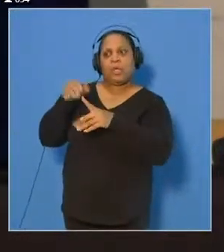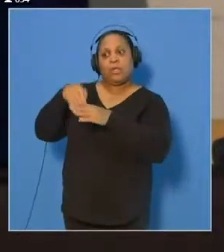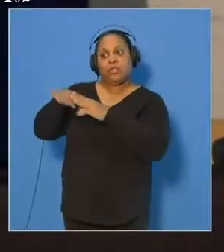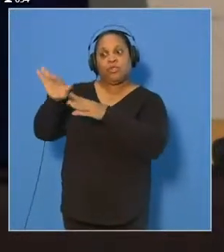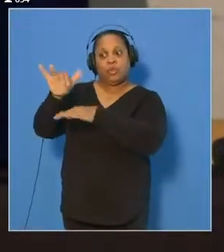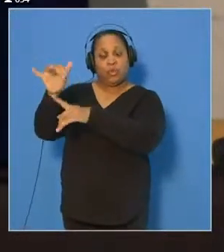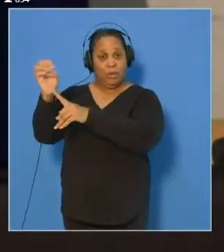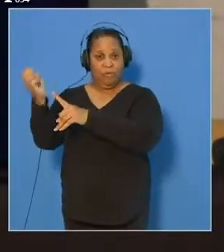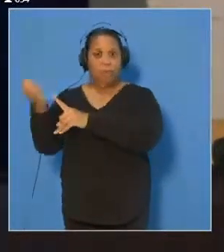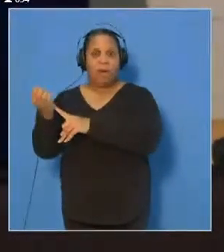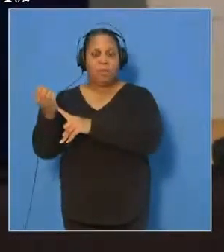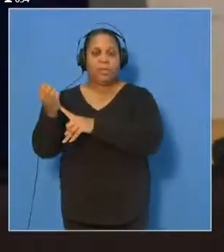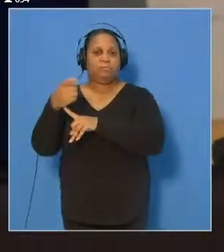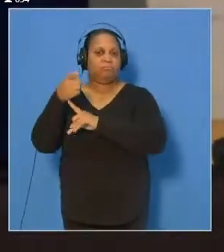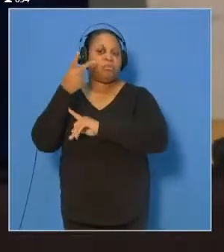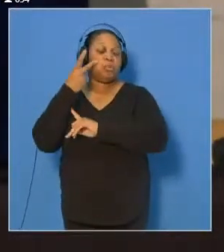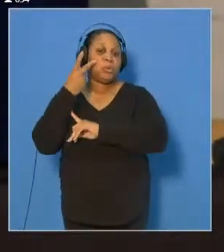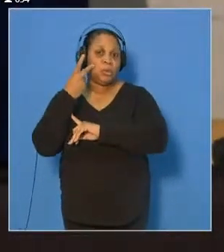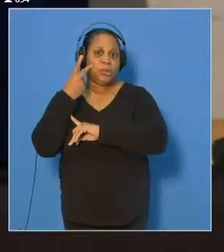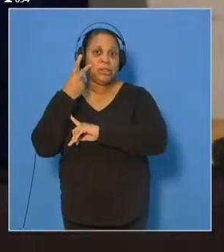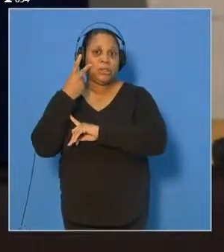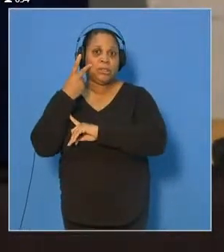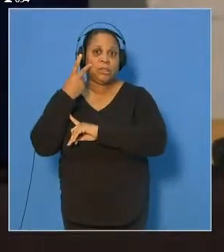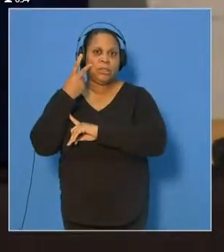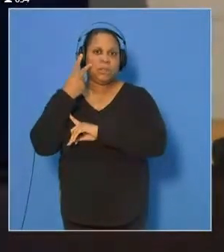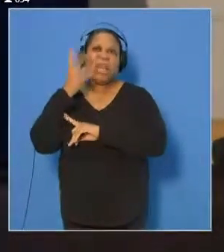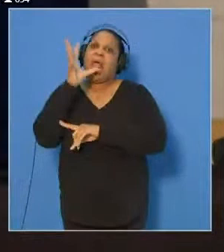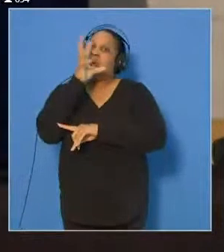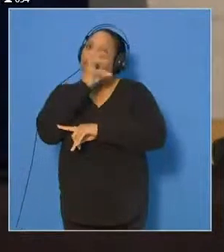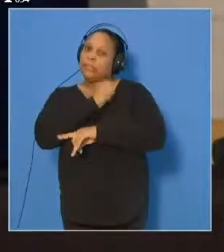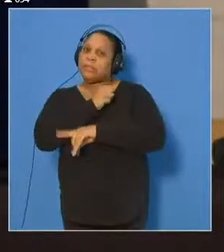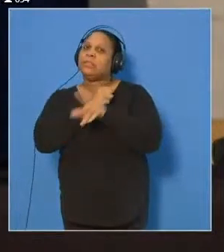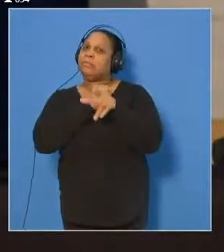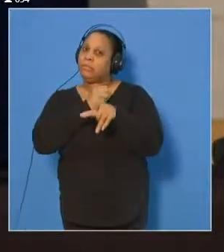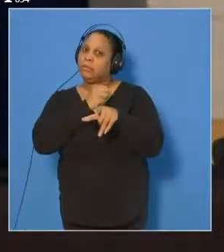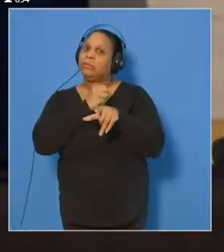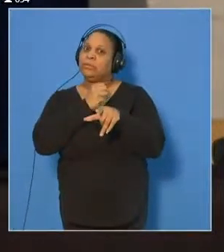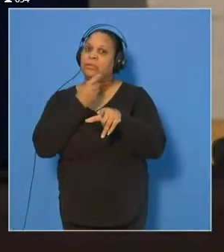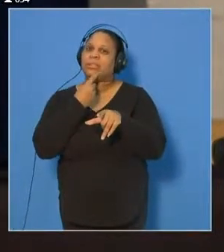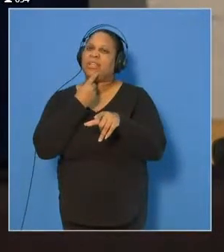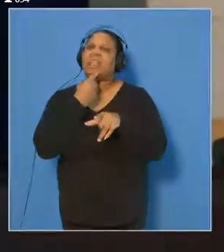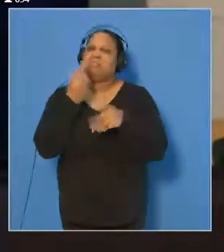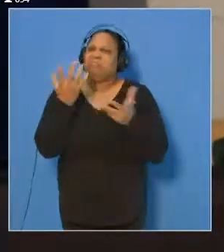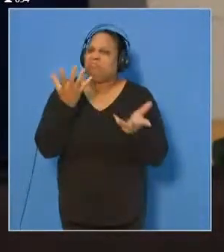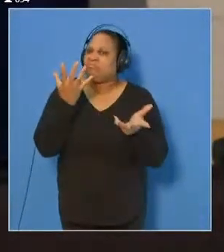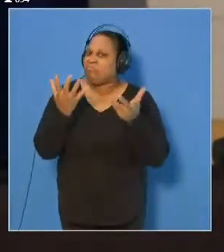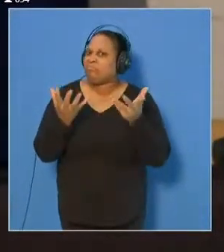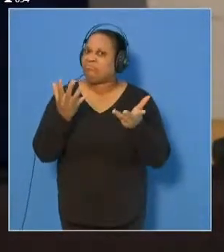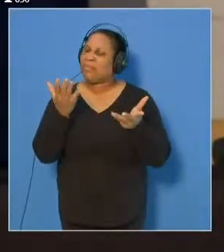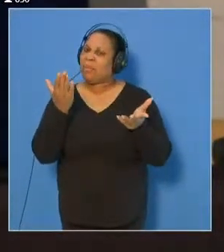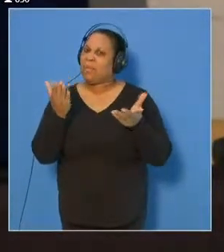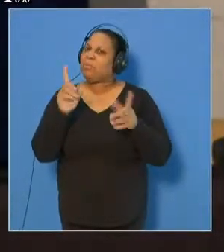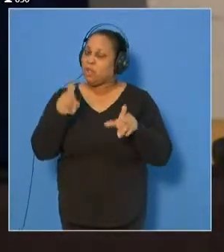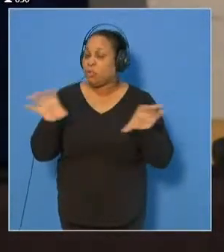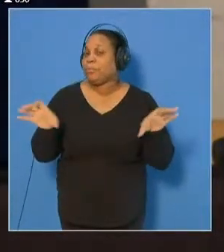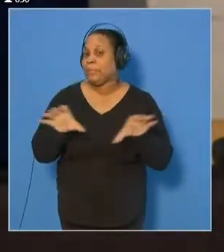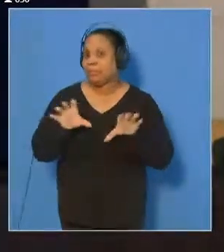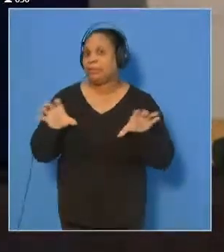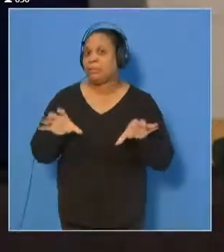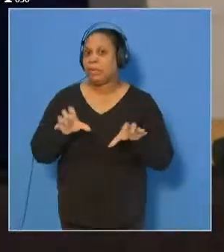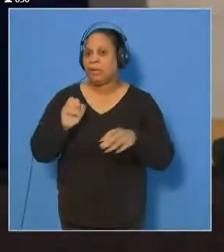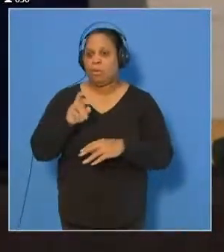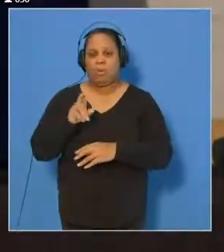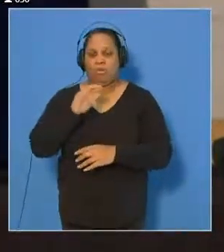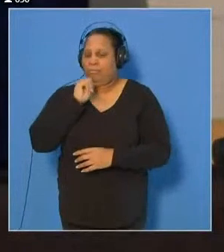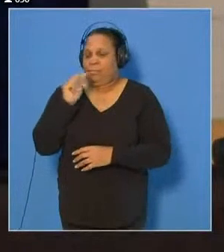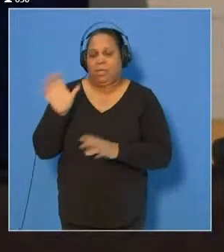And so what you see and the assumptions you make you assume that certain things should be done or